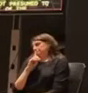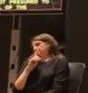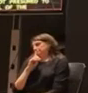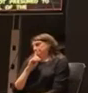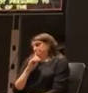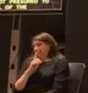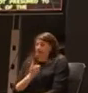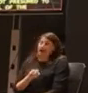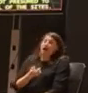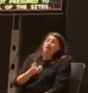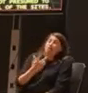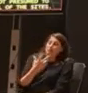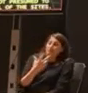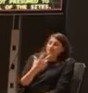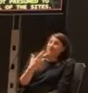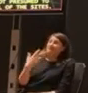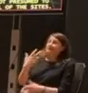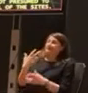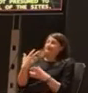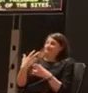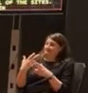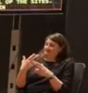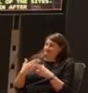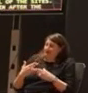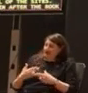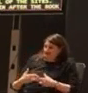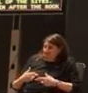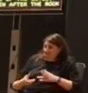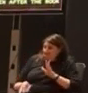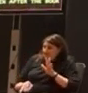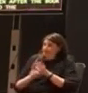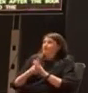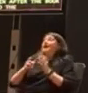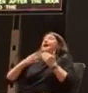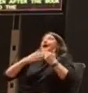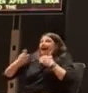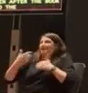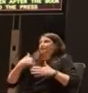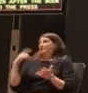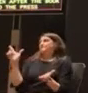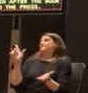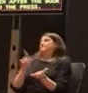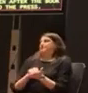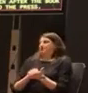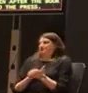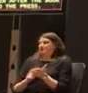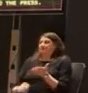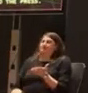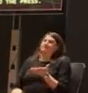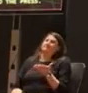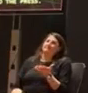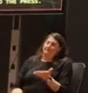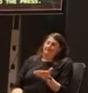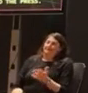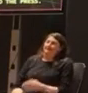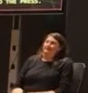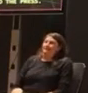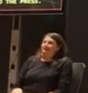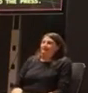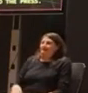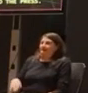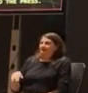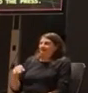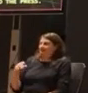3 were named after the book was sent to the press. And they are the Bertha Pitts Campbell Home